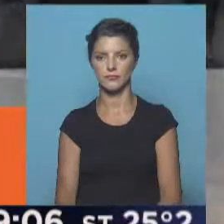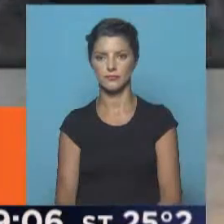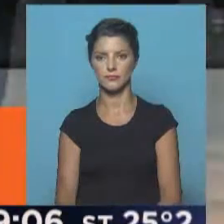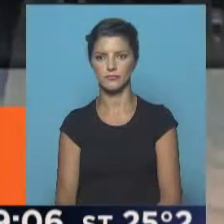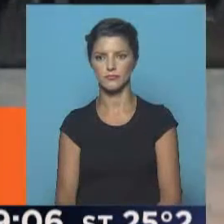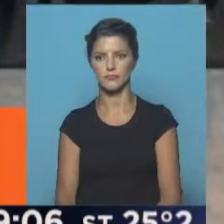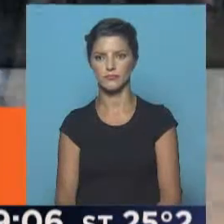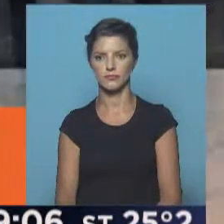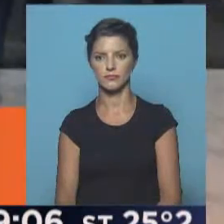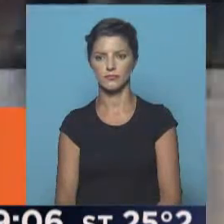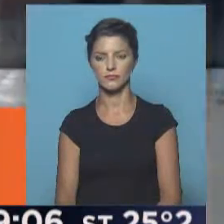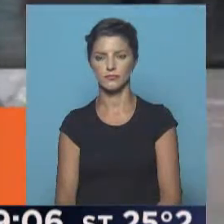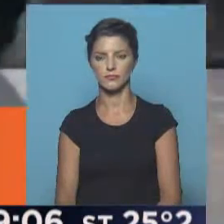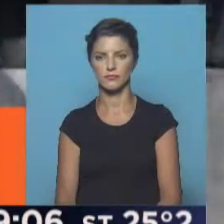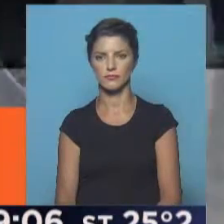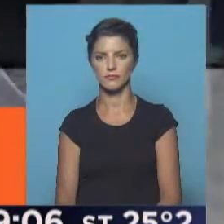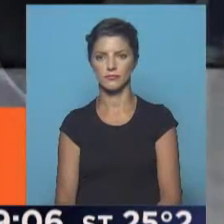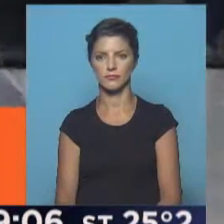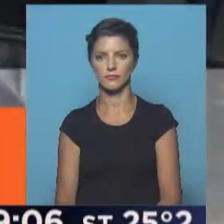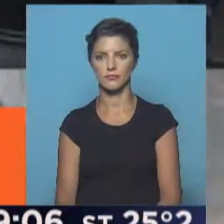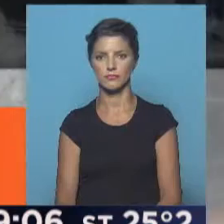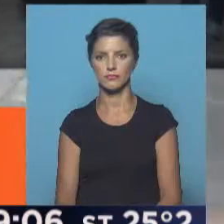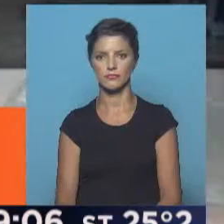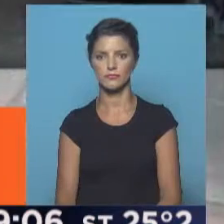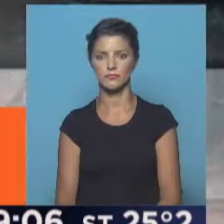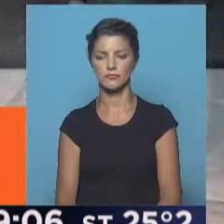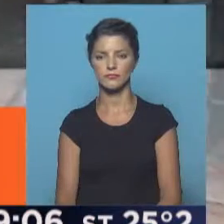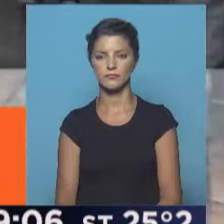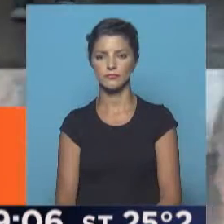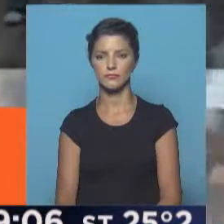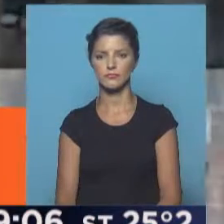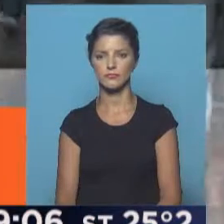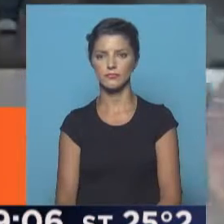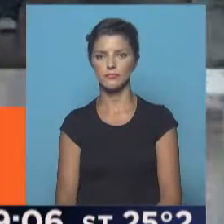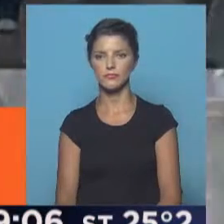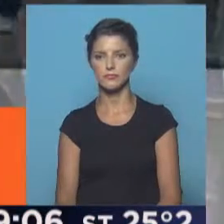so we don't know too much about it. But I think it'll send America backwards.